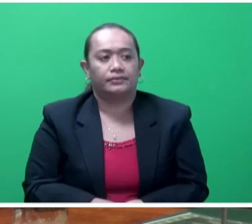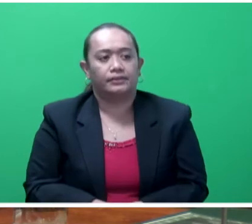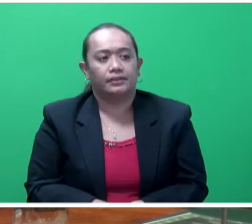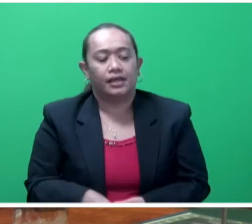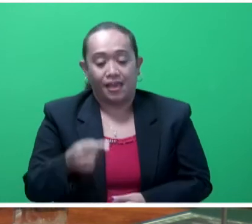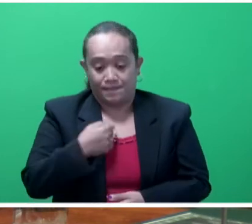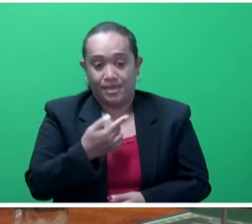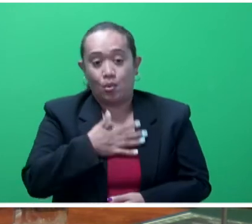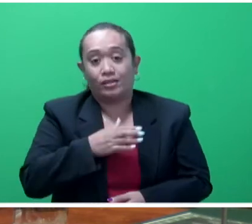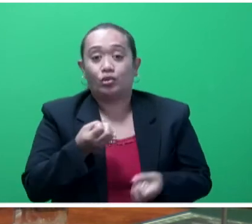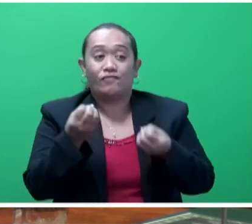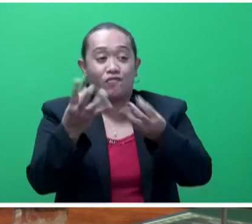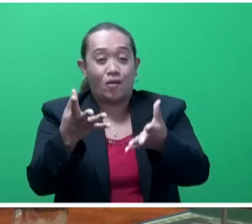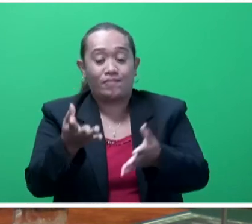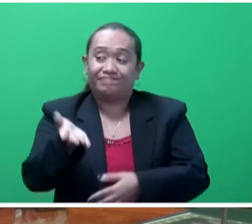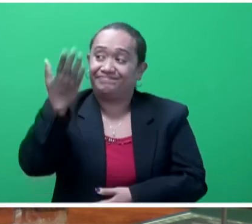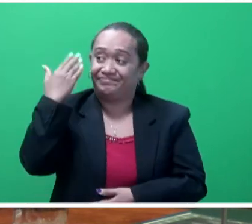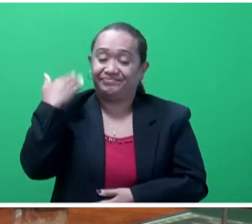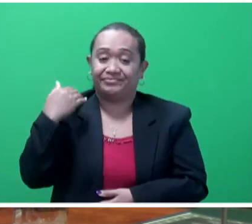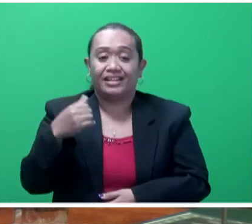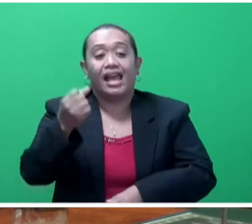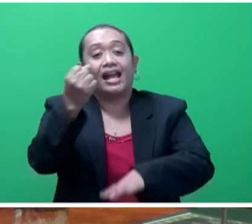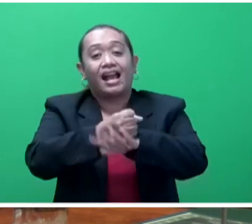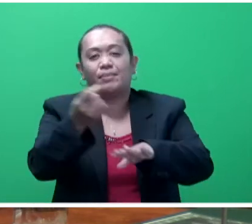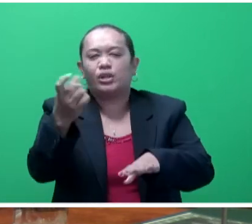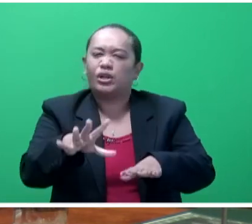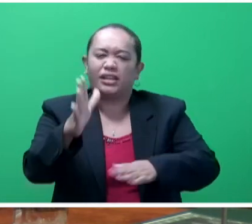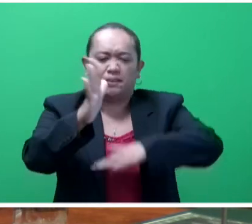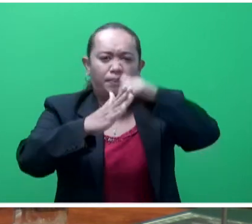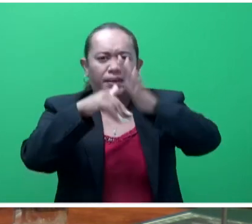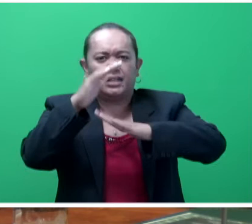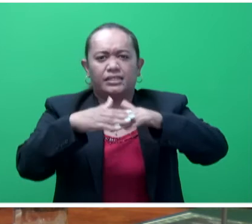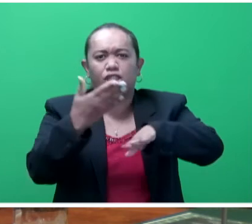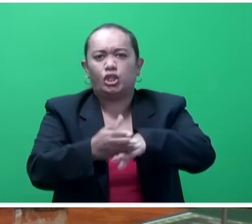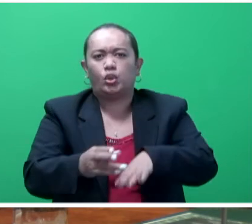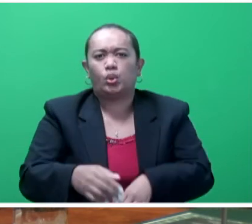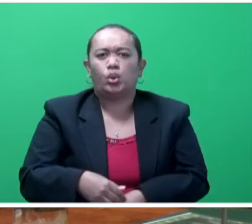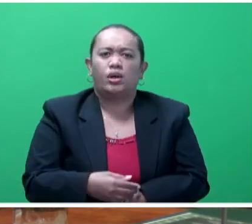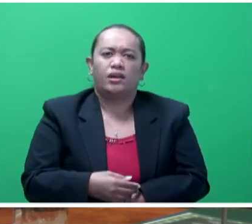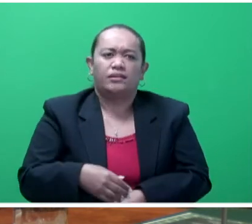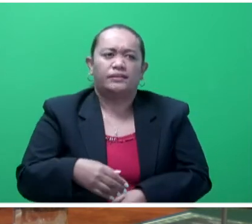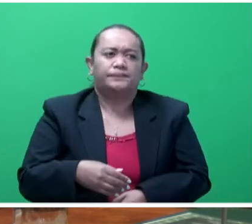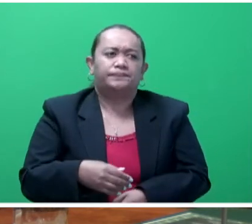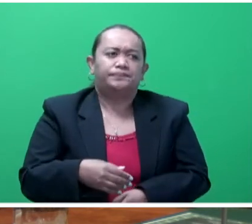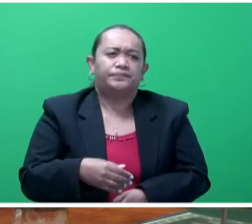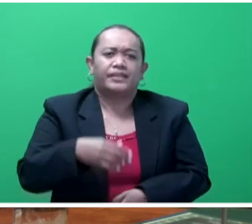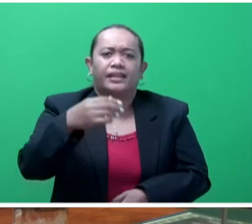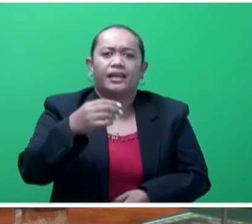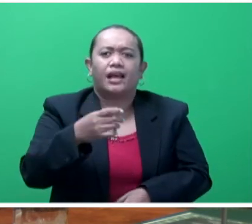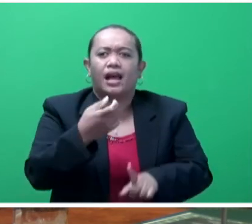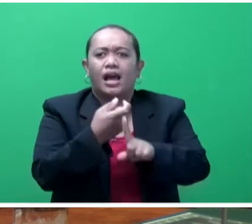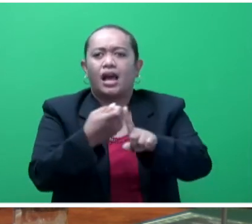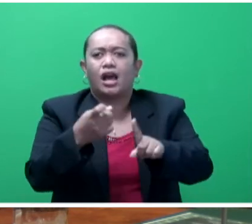few years, government has constructed 8 new fire stations in places like Korolevu,